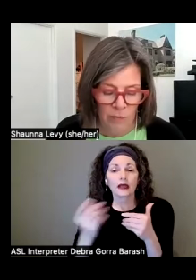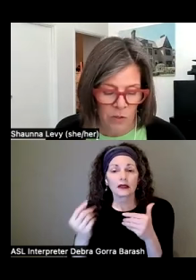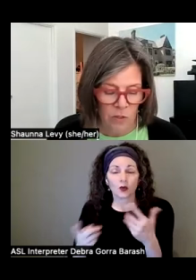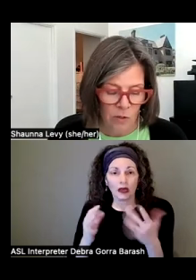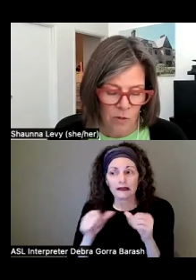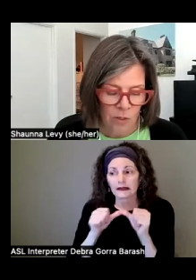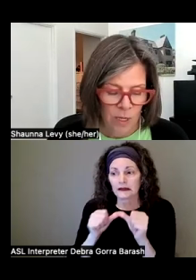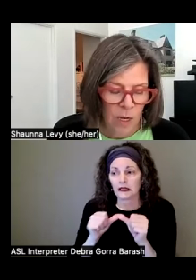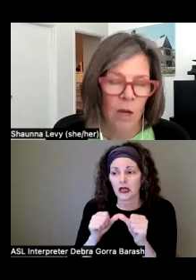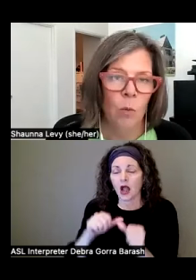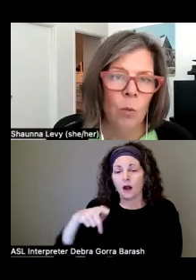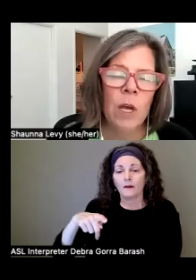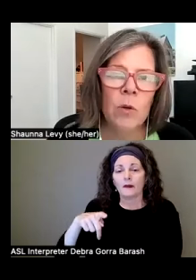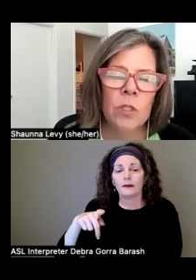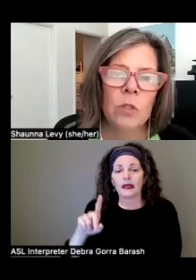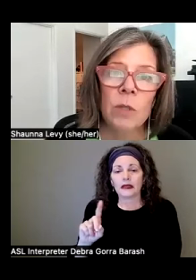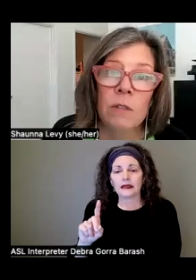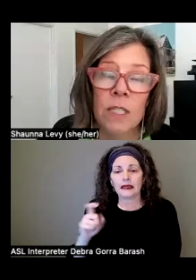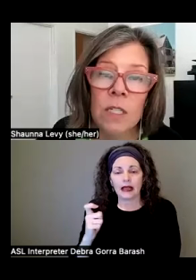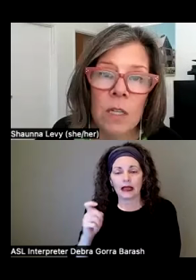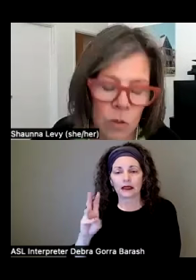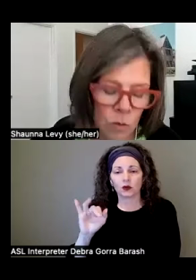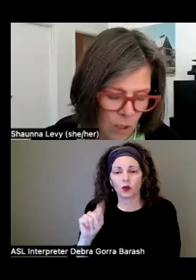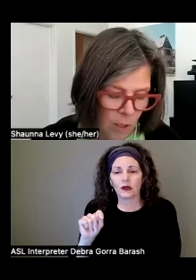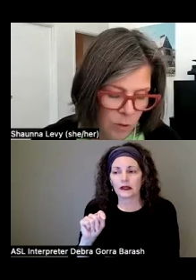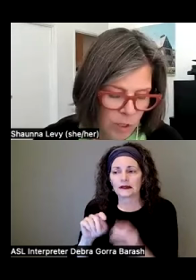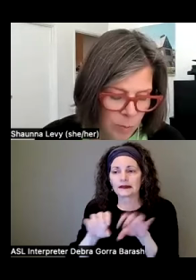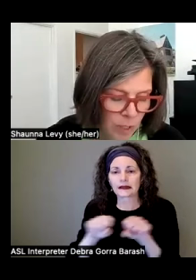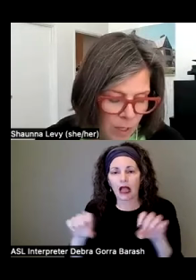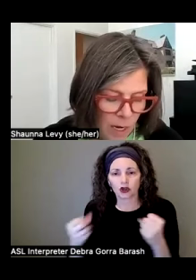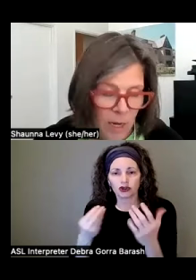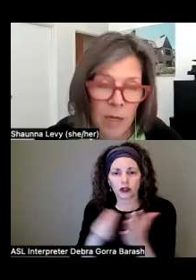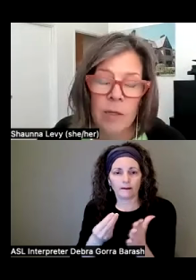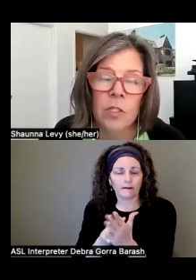Scholarship Giving Circle. We host 2 Investing in You scholarship